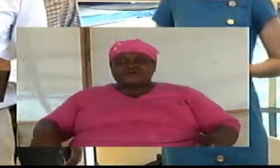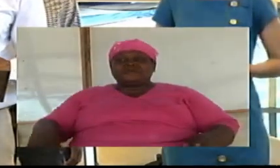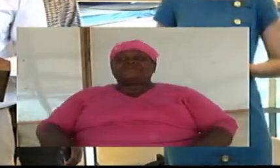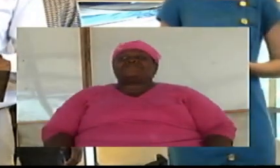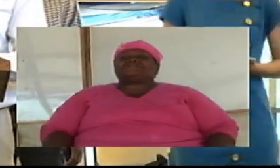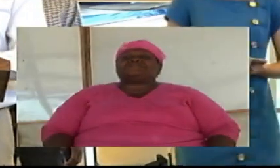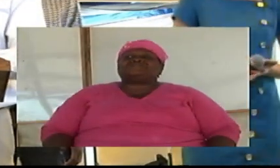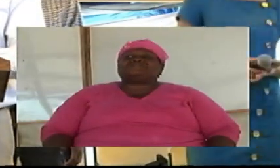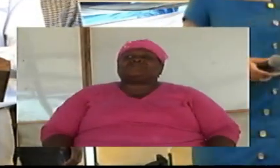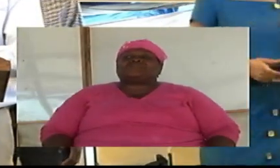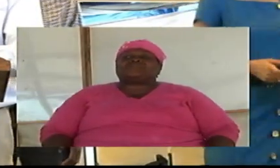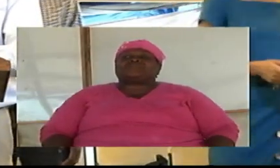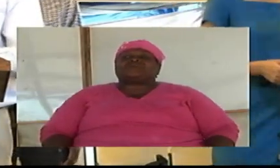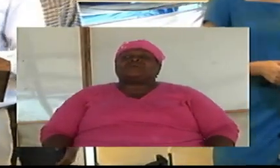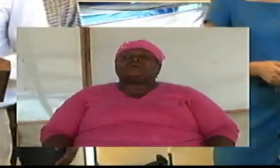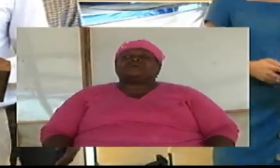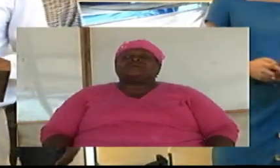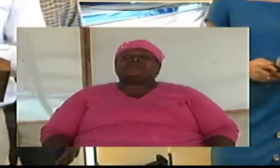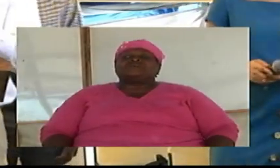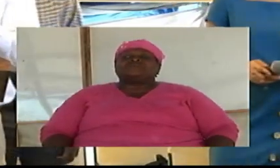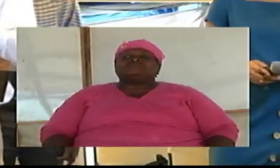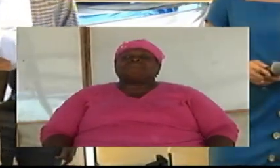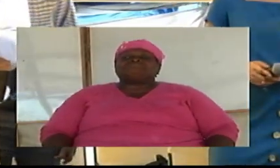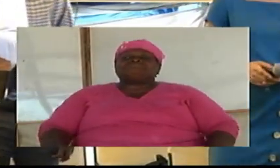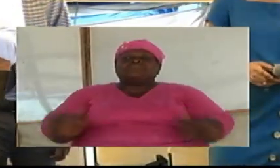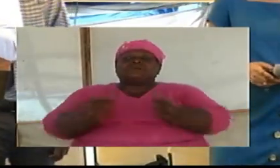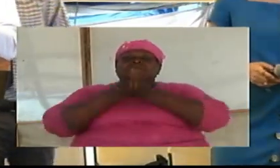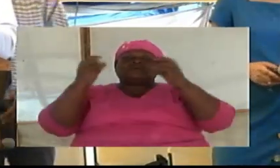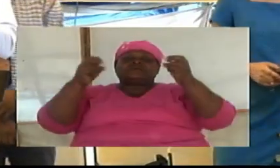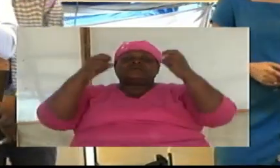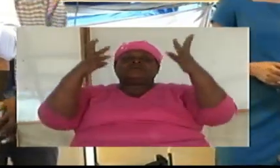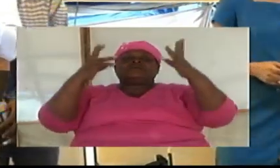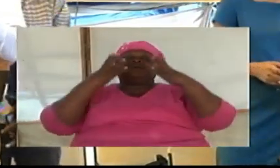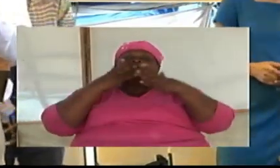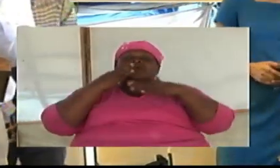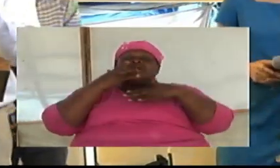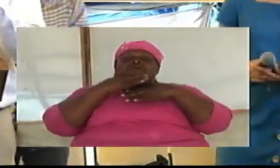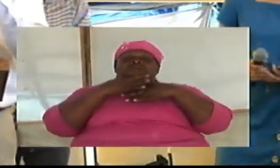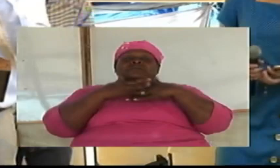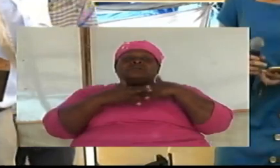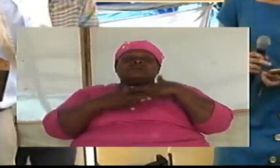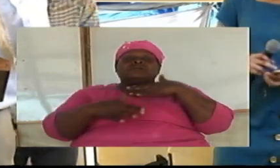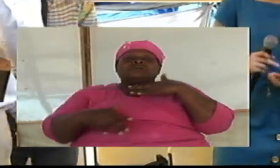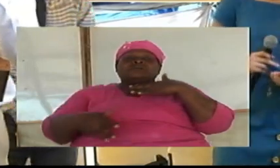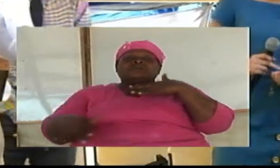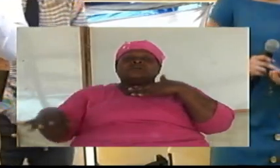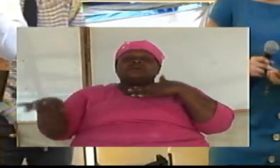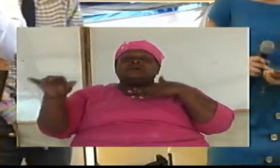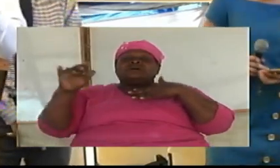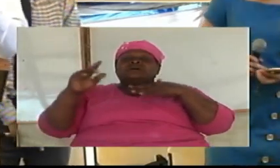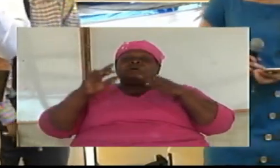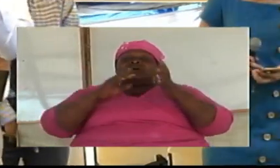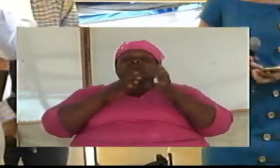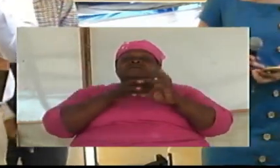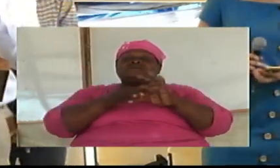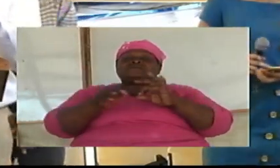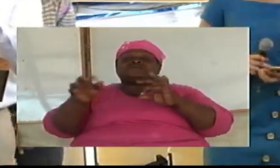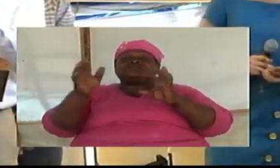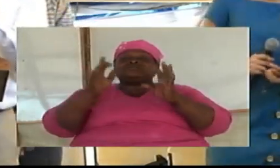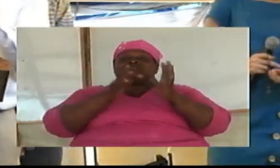Hallelujah, hallelujah, hallelujah, hallelujah. The blood